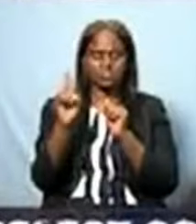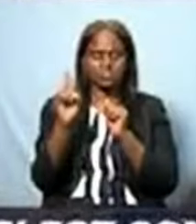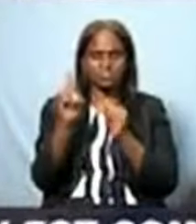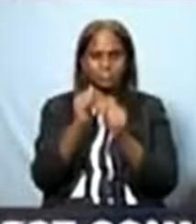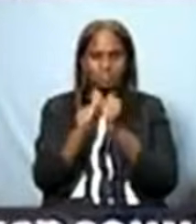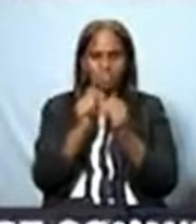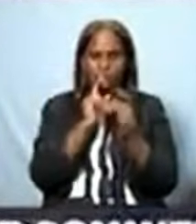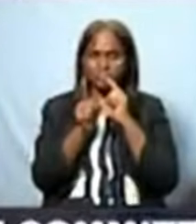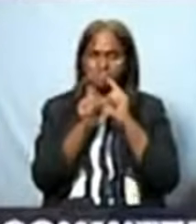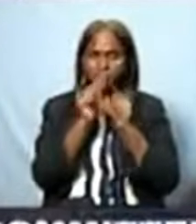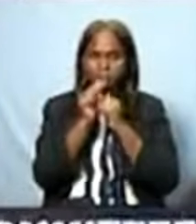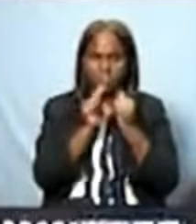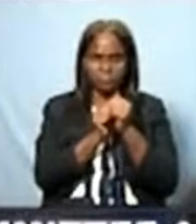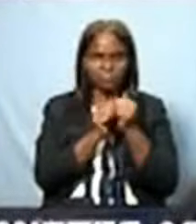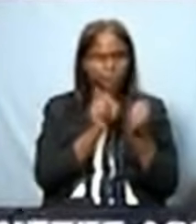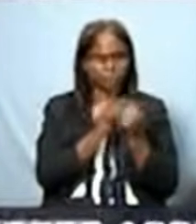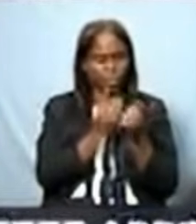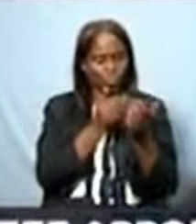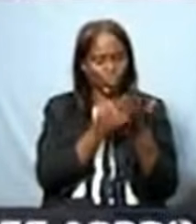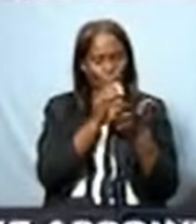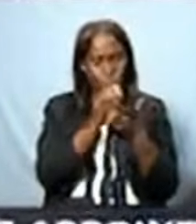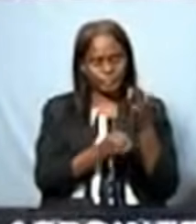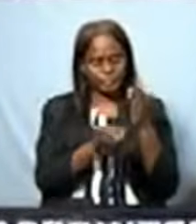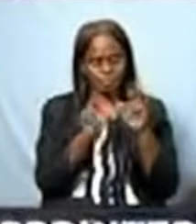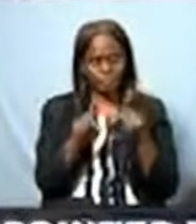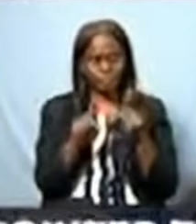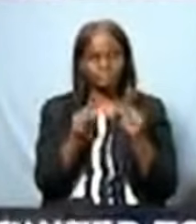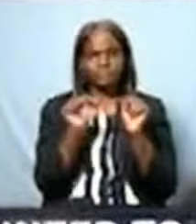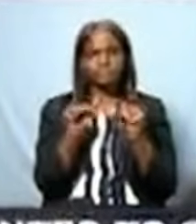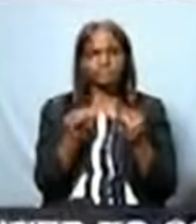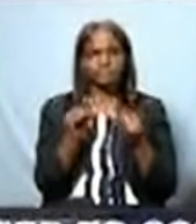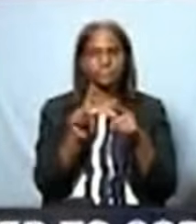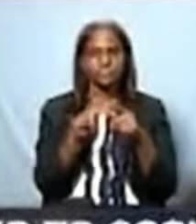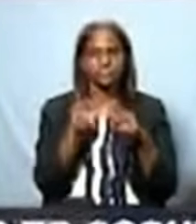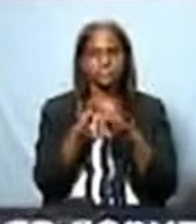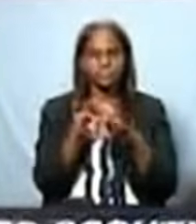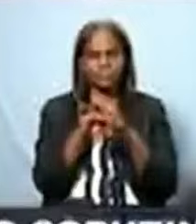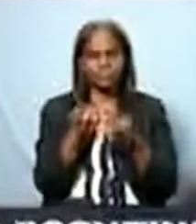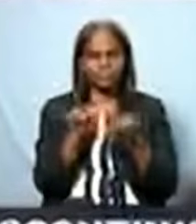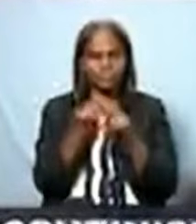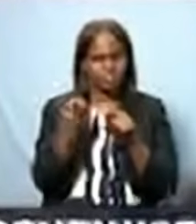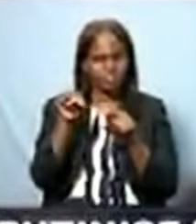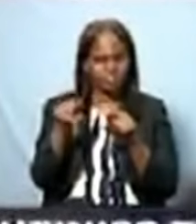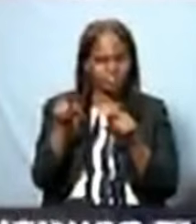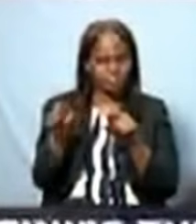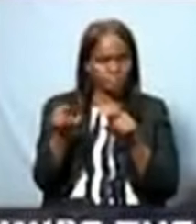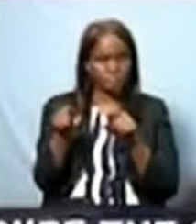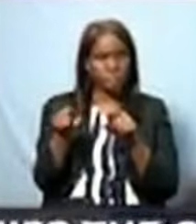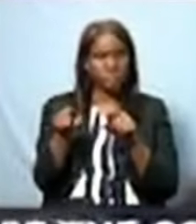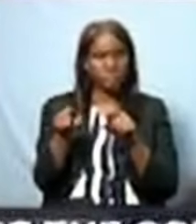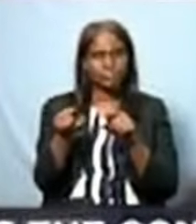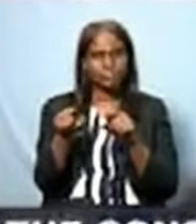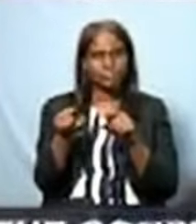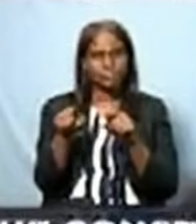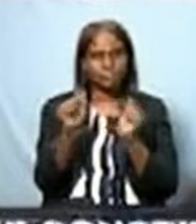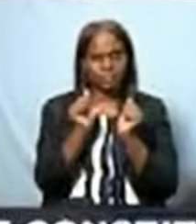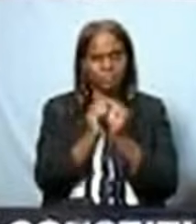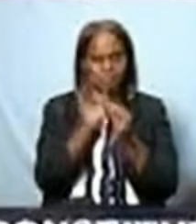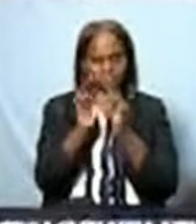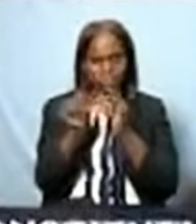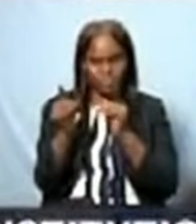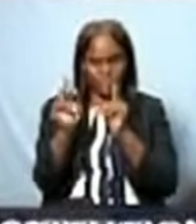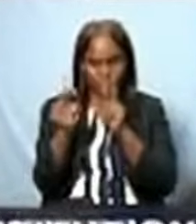which says, subject to this clause, a person is eligible to be elected as a member of parliament if that